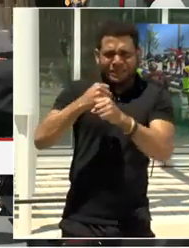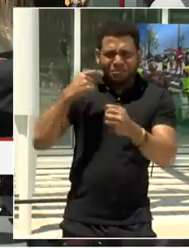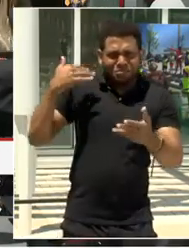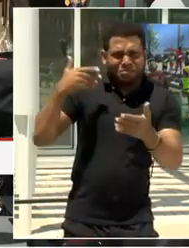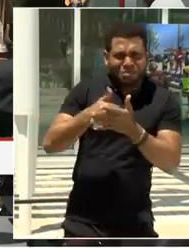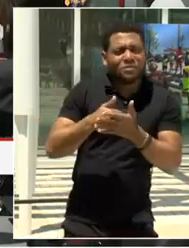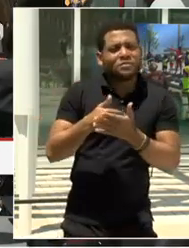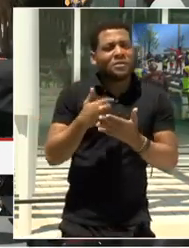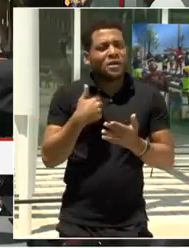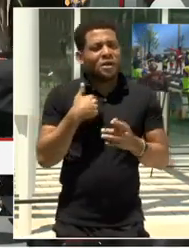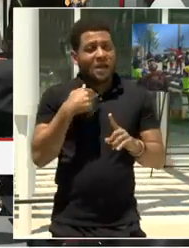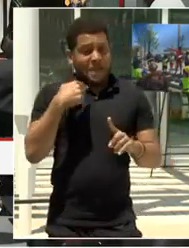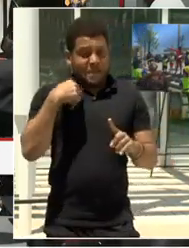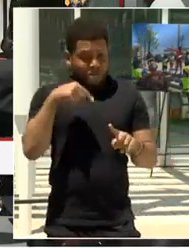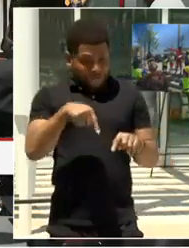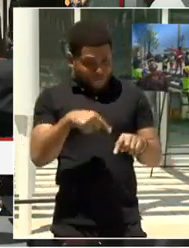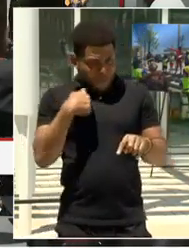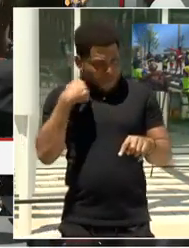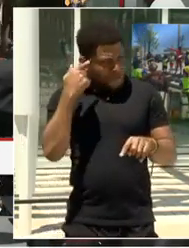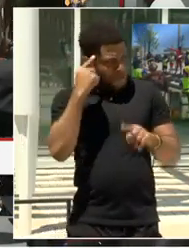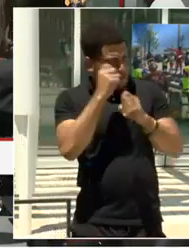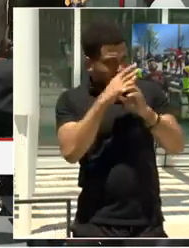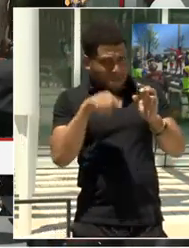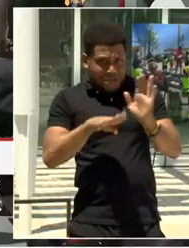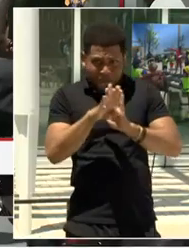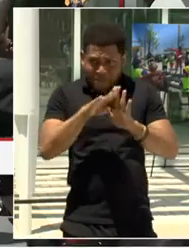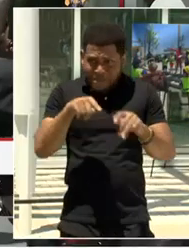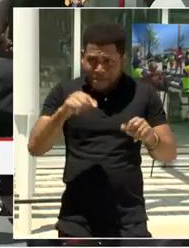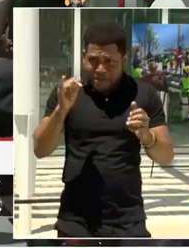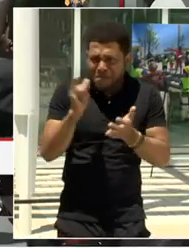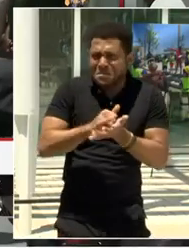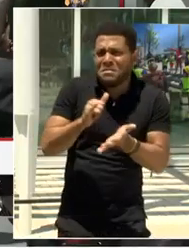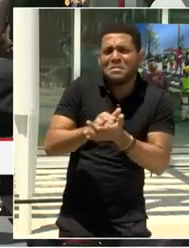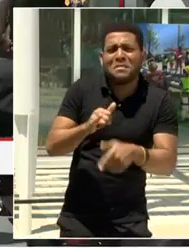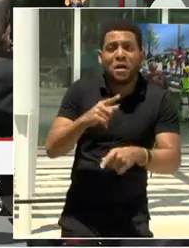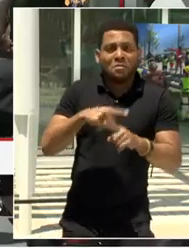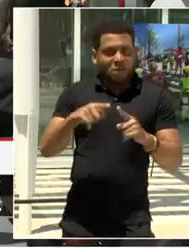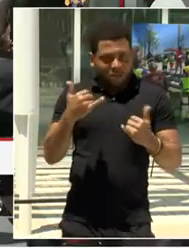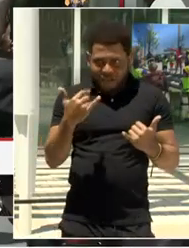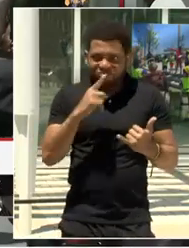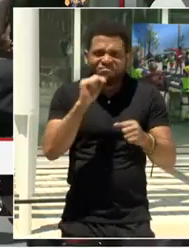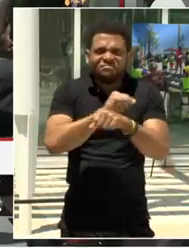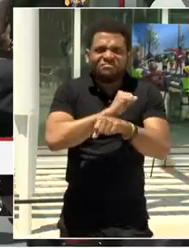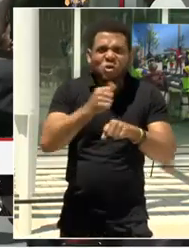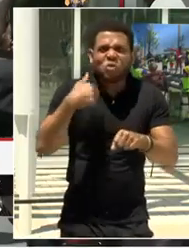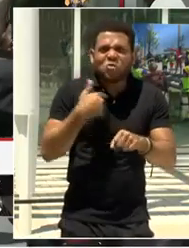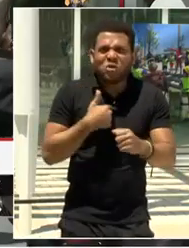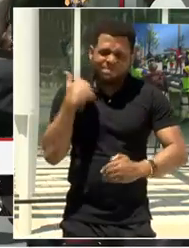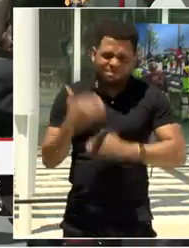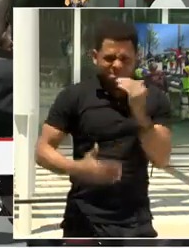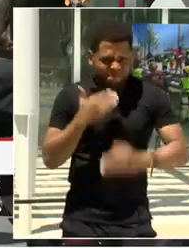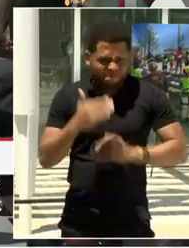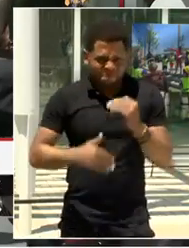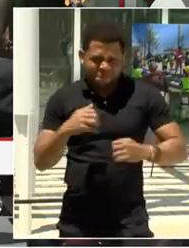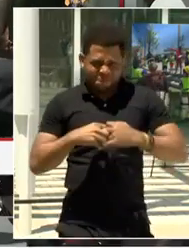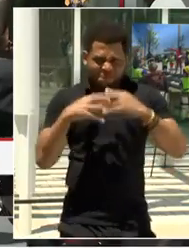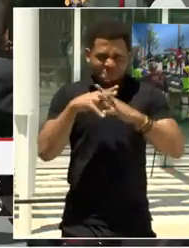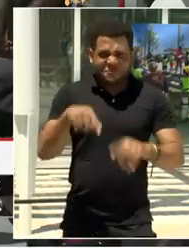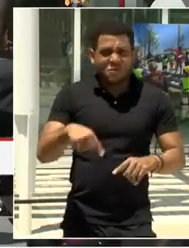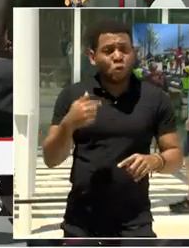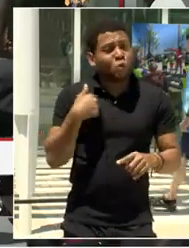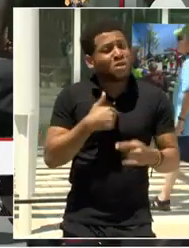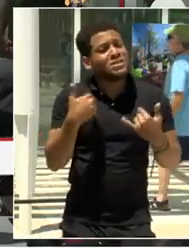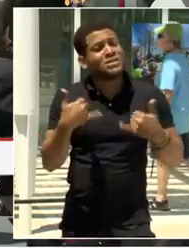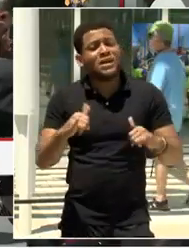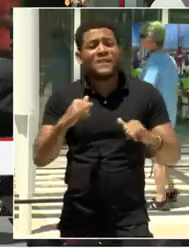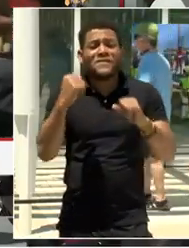fight, didn't we? But here we still got to fight, actually. So we're going to work with all the members of the council